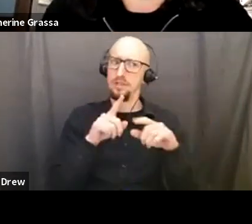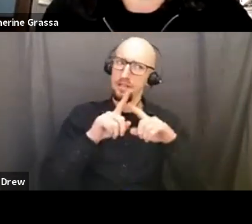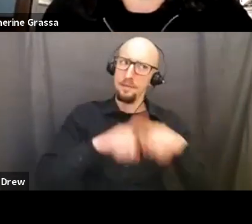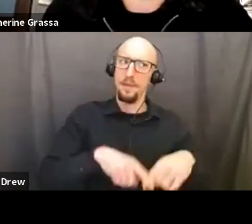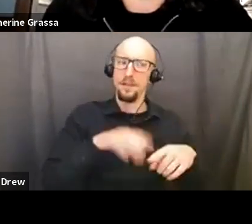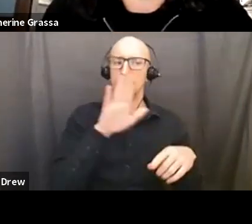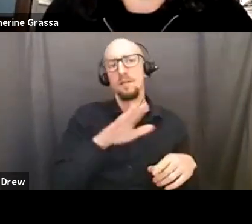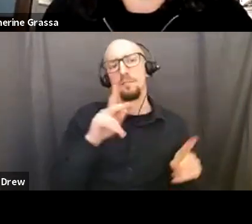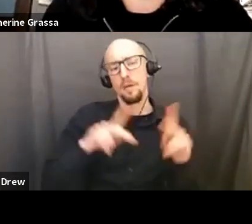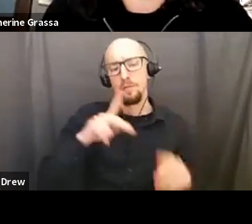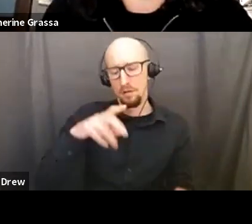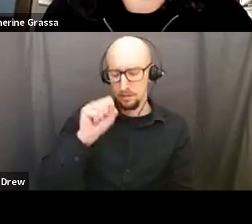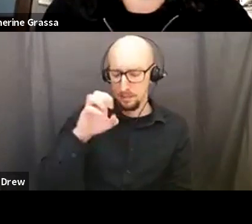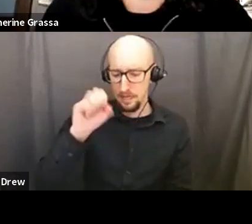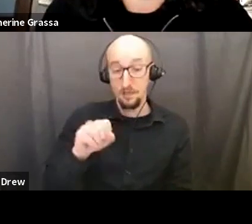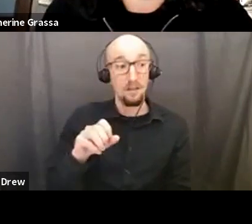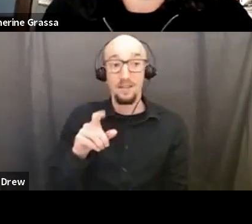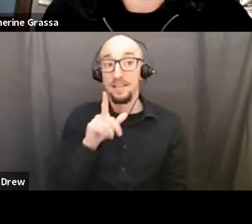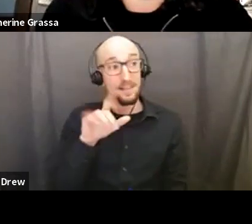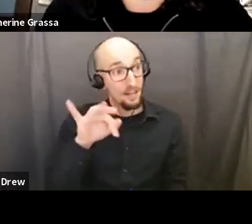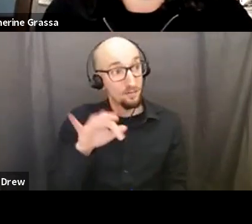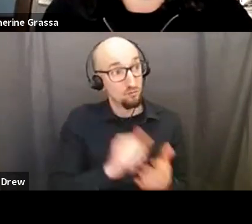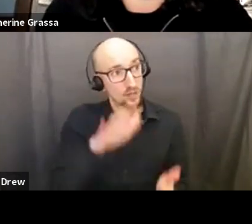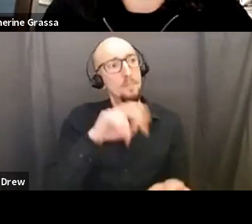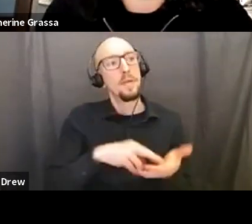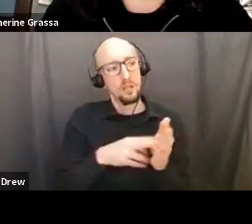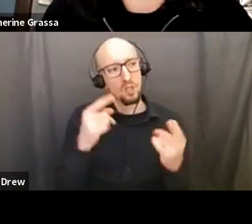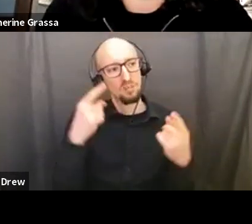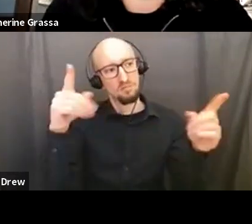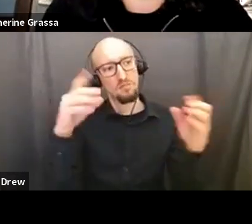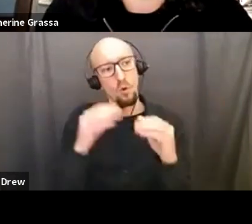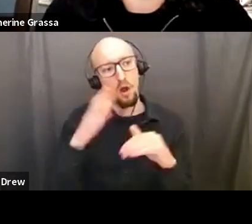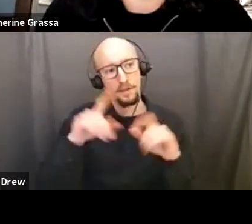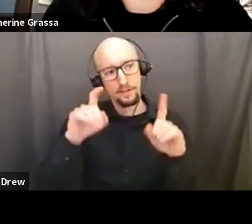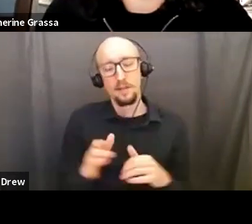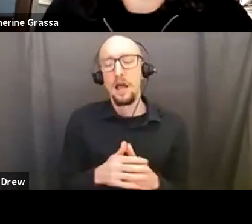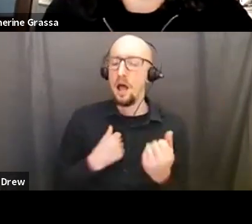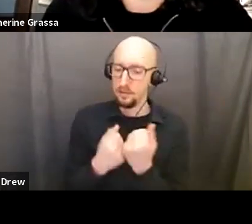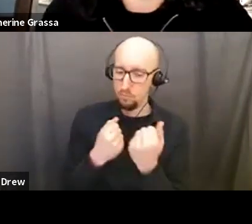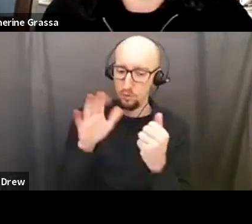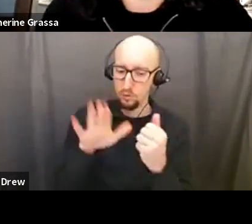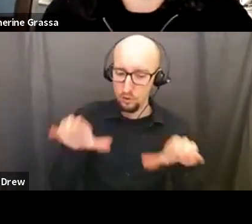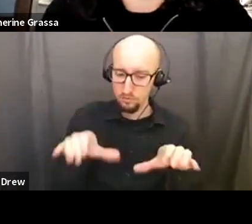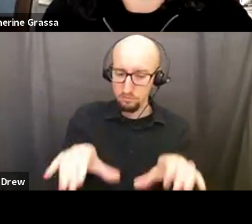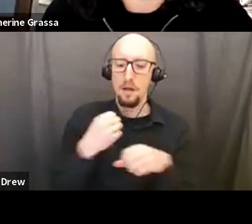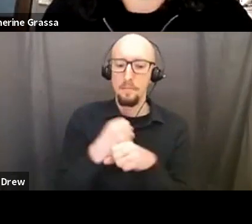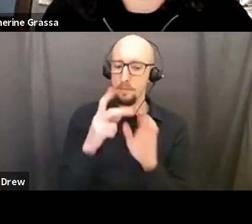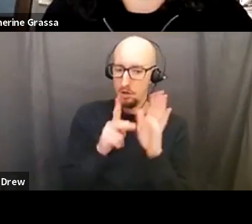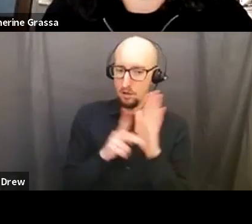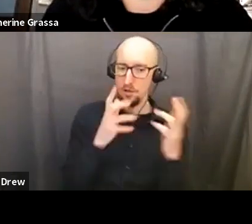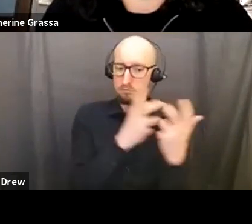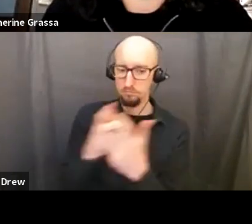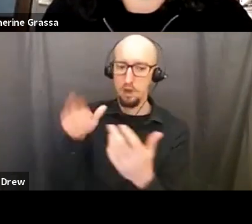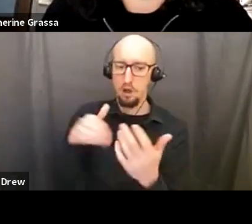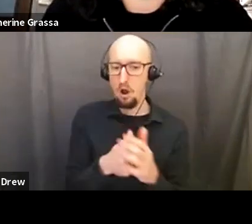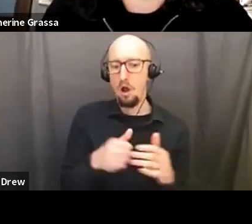status. On the whole, the wealthier you are, the better you will do. I support your efforts to create a policy that allows kids from all neighborhoods and